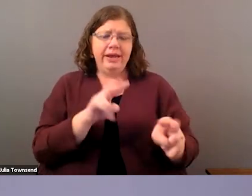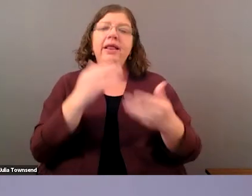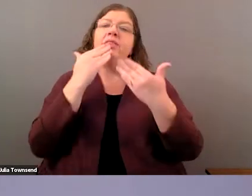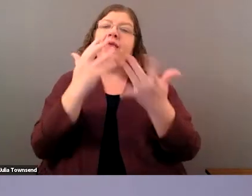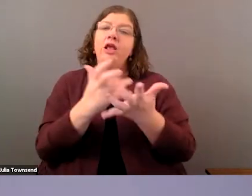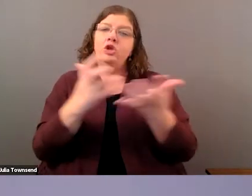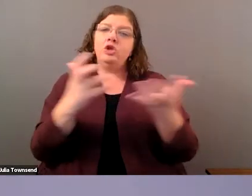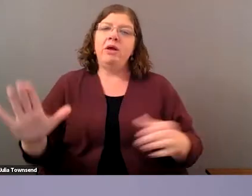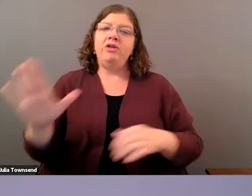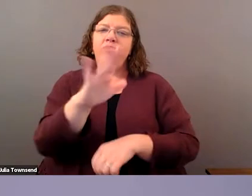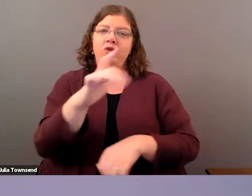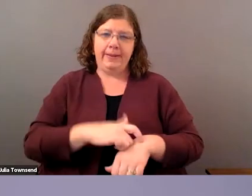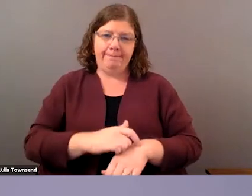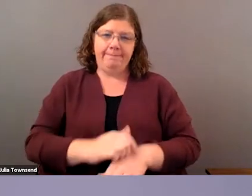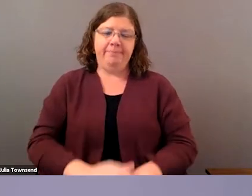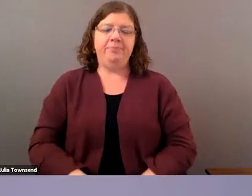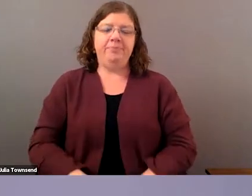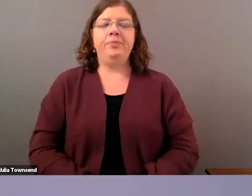time.